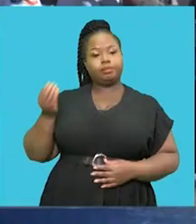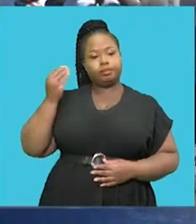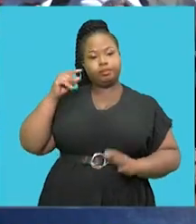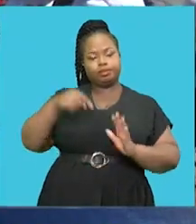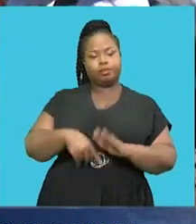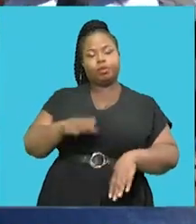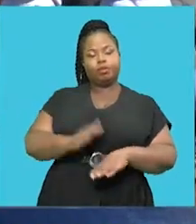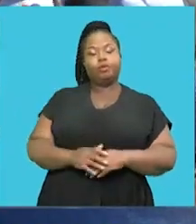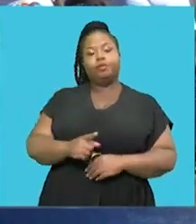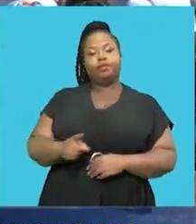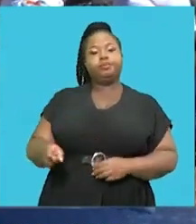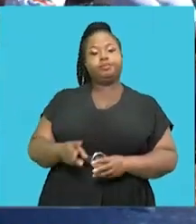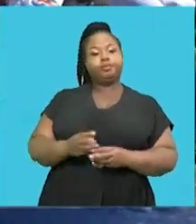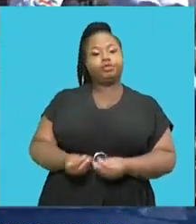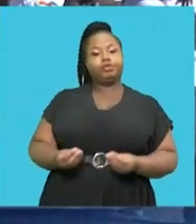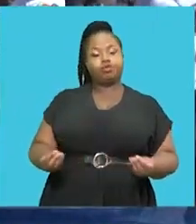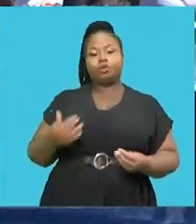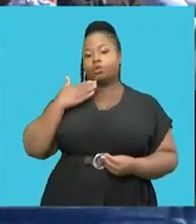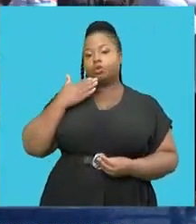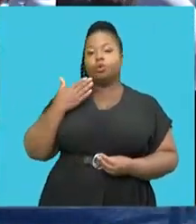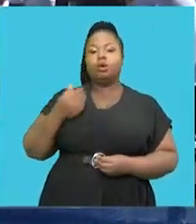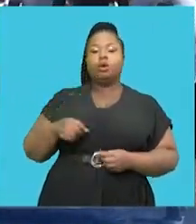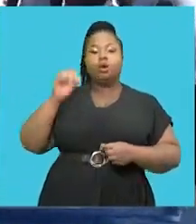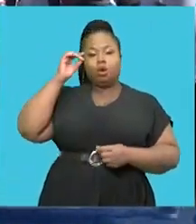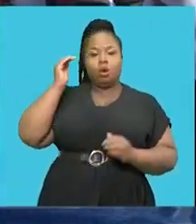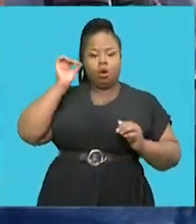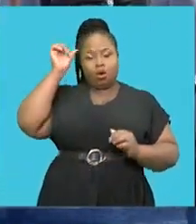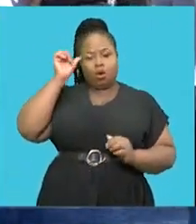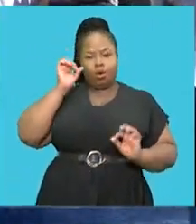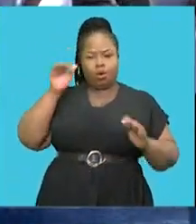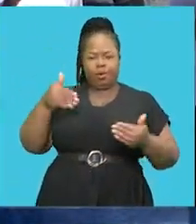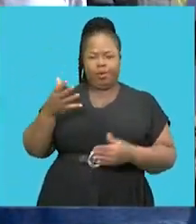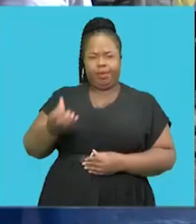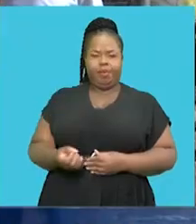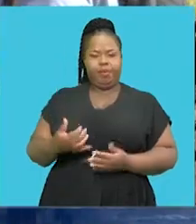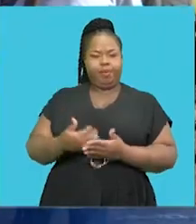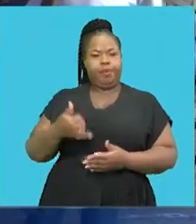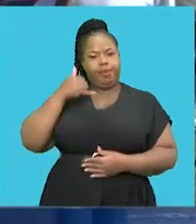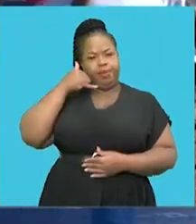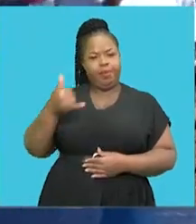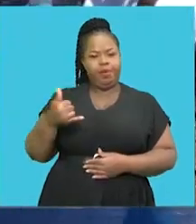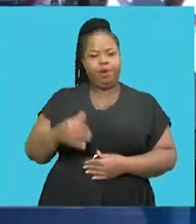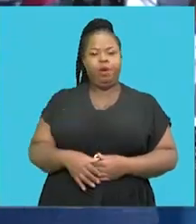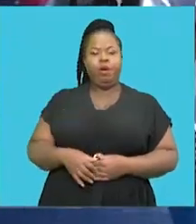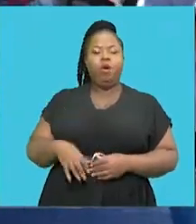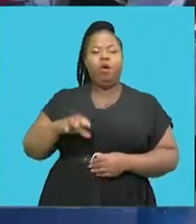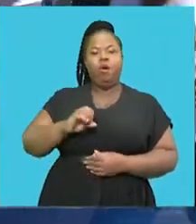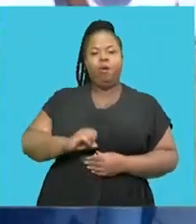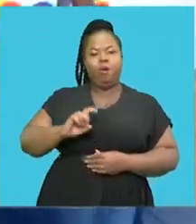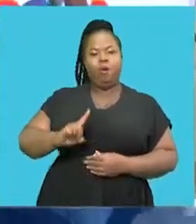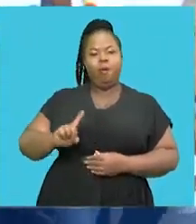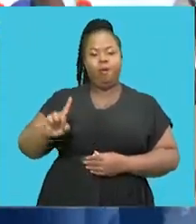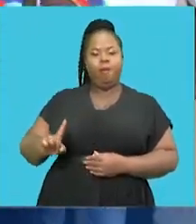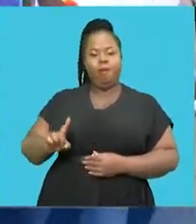lele, yukubazali babantu wa naoka nyebongi ya basha lingukubanzi. Banga tale la ume bakule nombolo iti